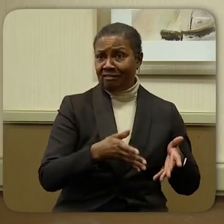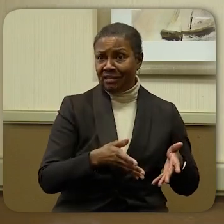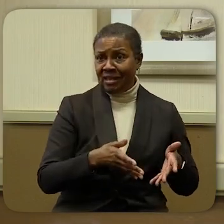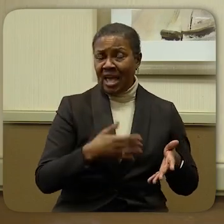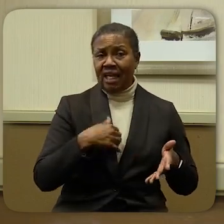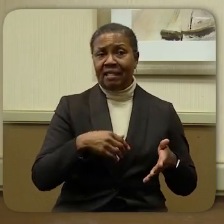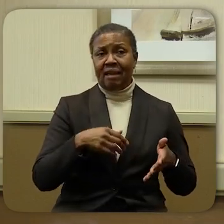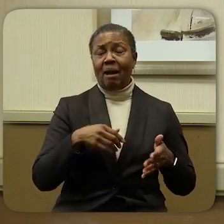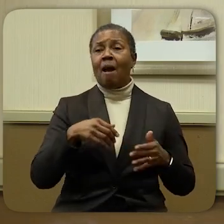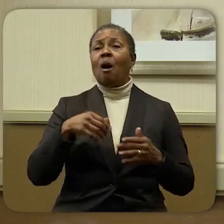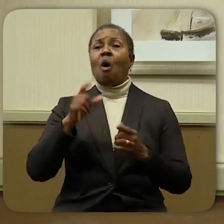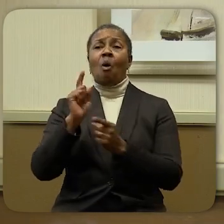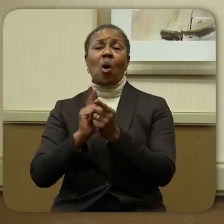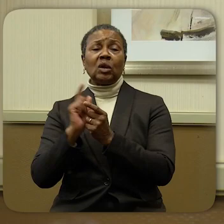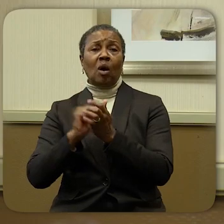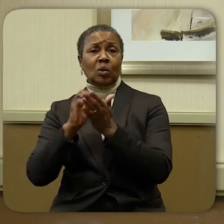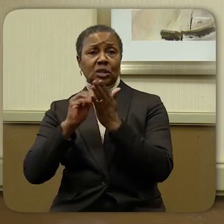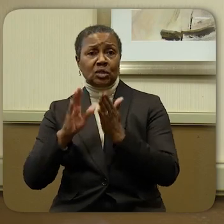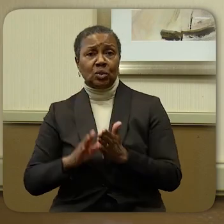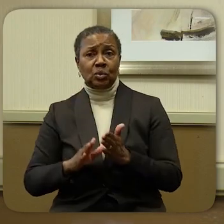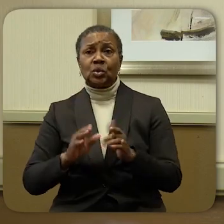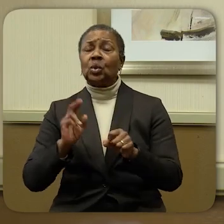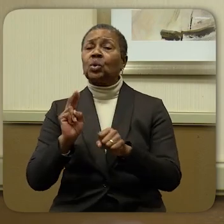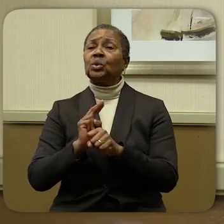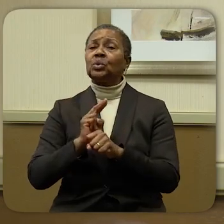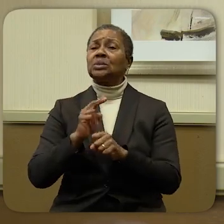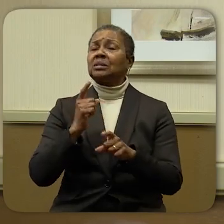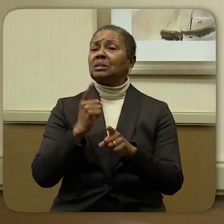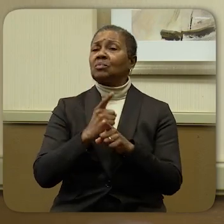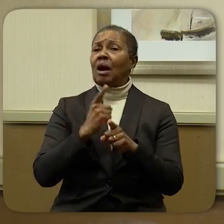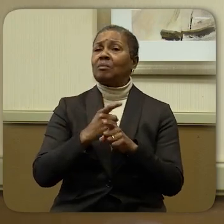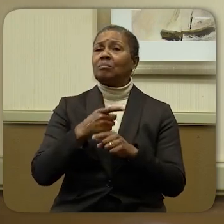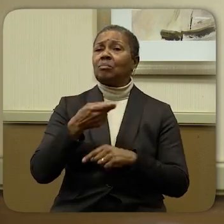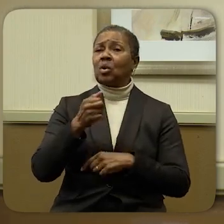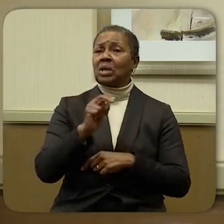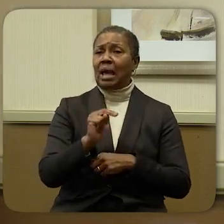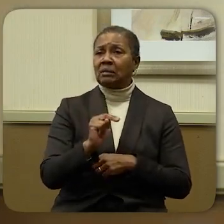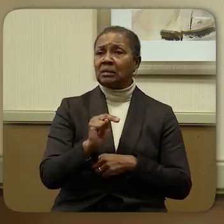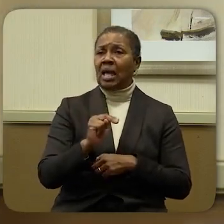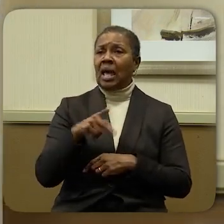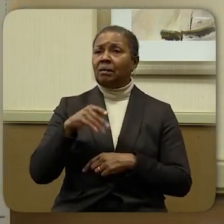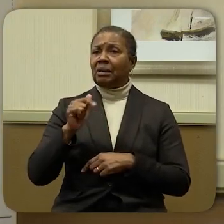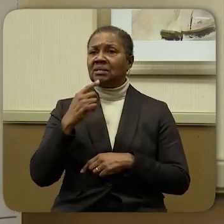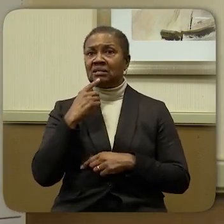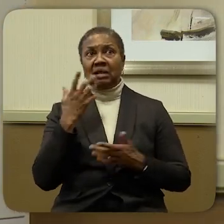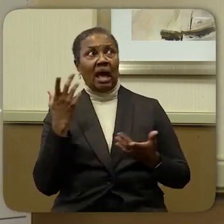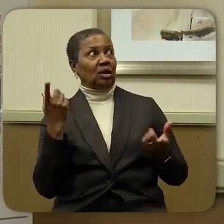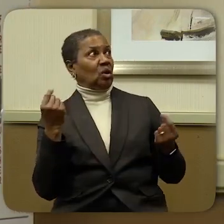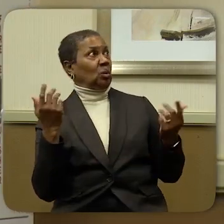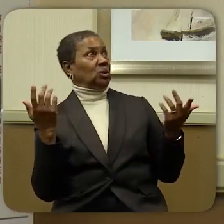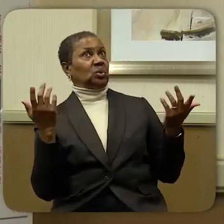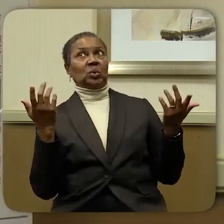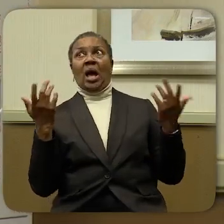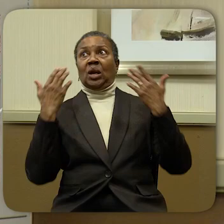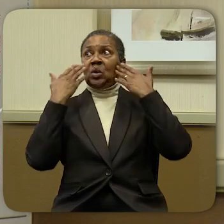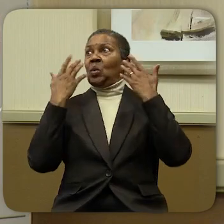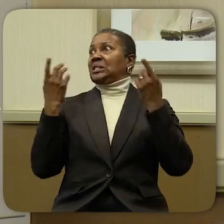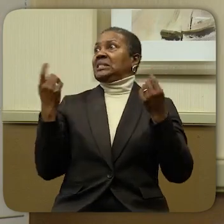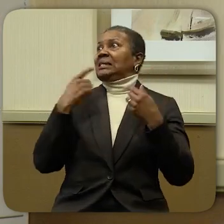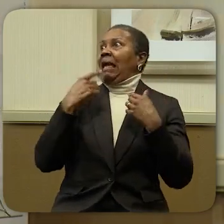one-on-one with a student who's using they, them pronouns, and they're like, I don't know what to say, I don't know what to do. So don't forget about your paras.